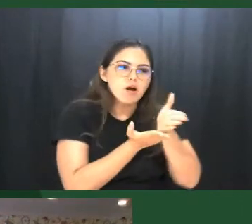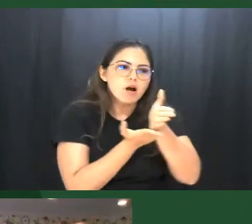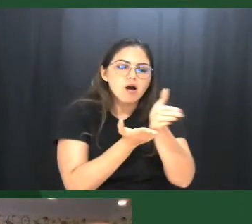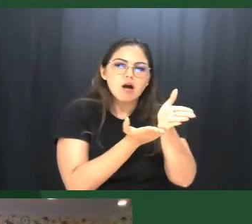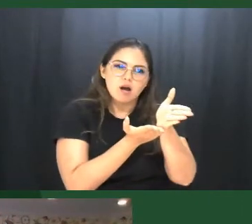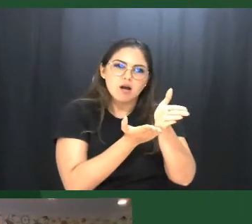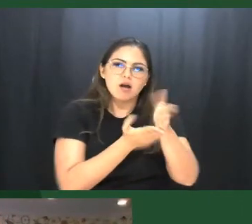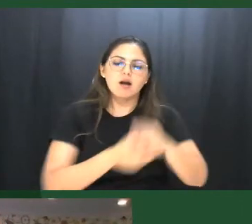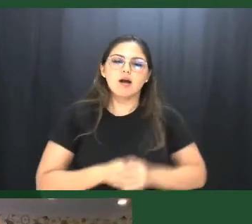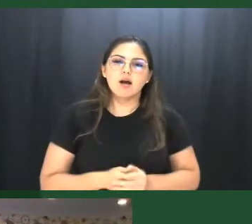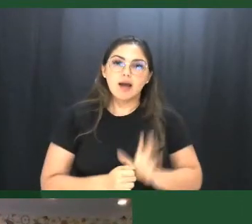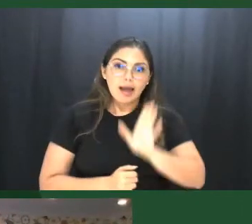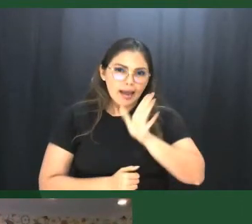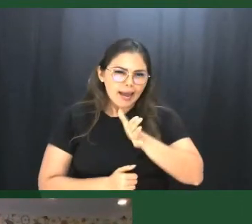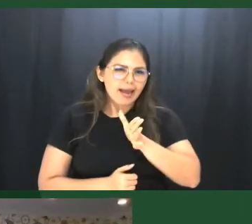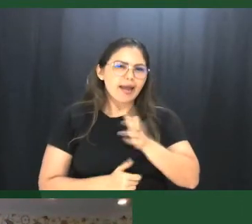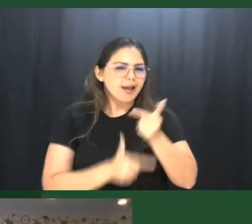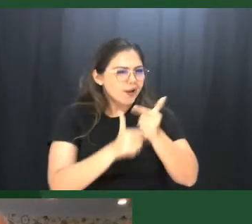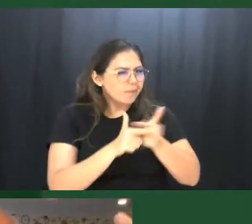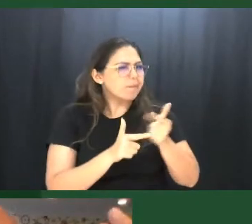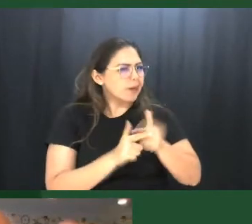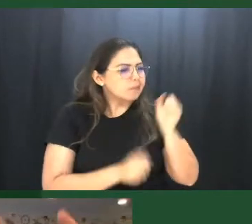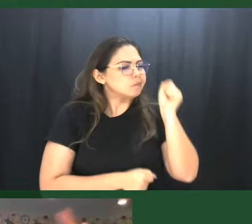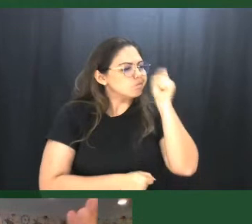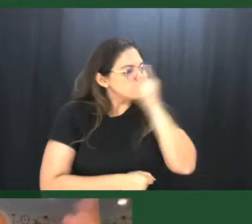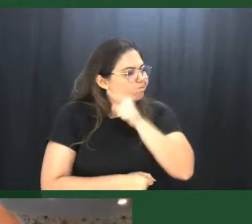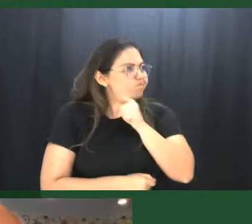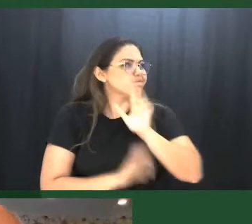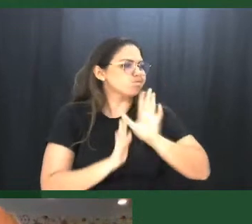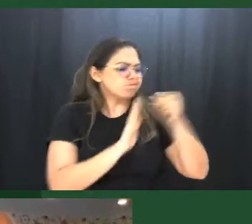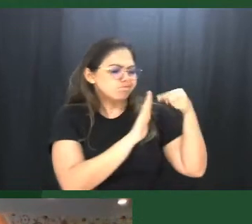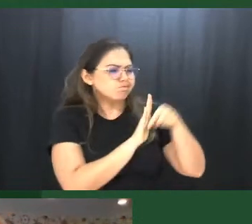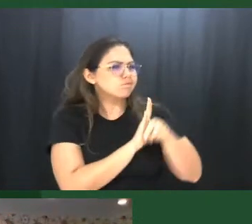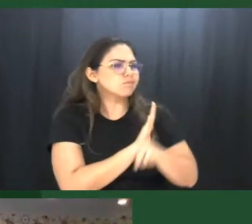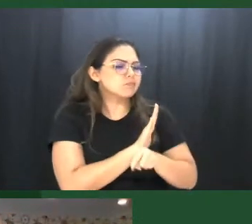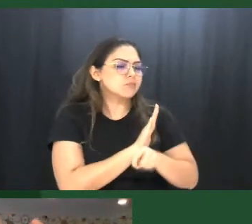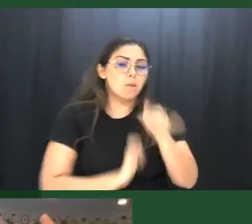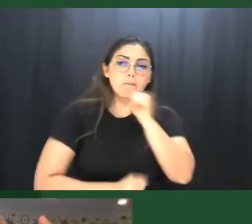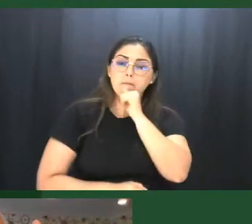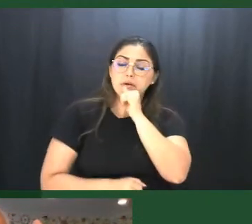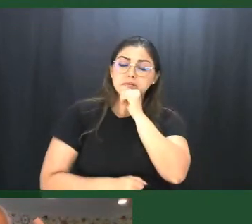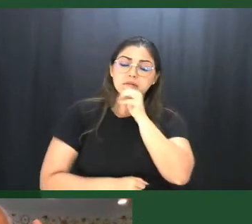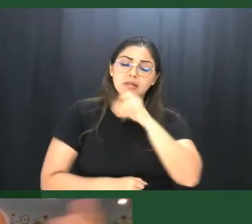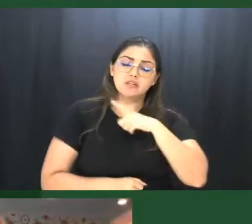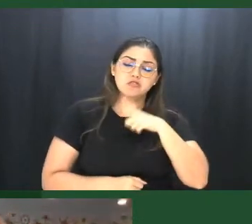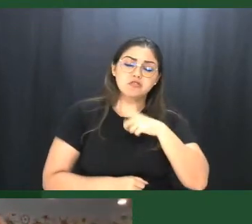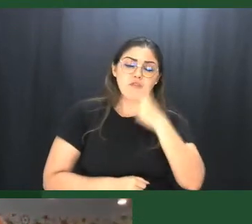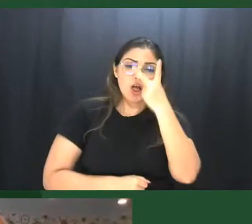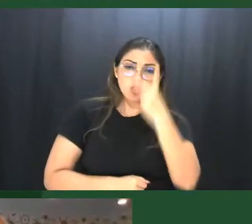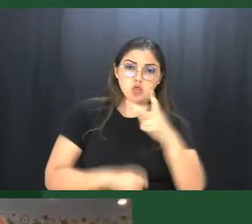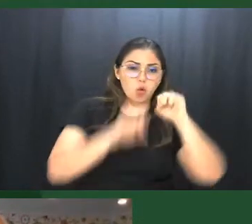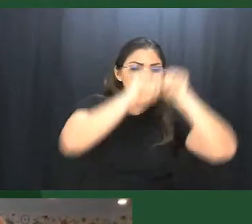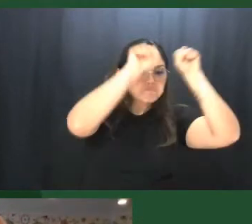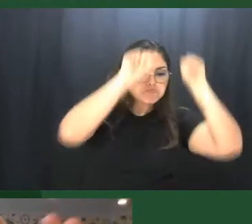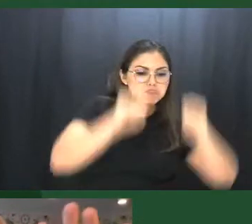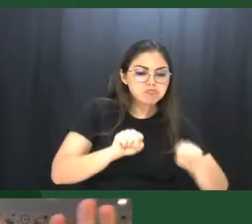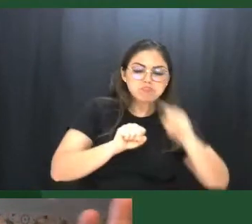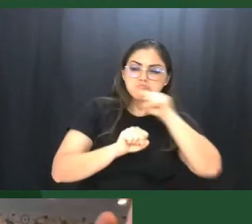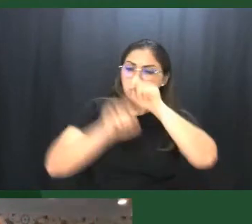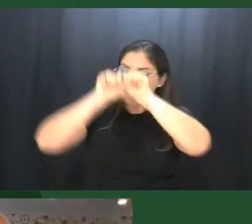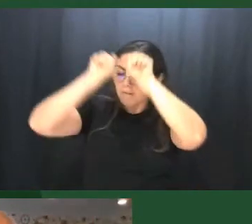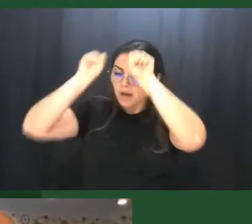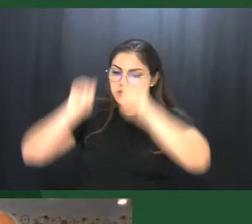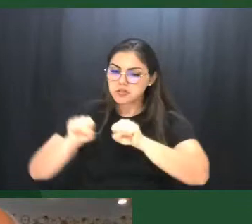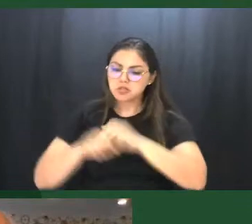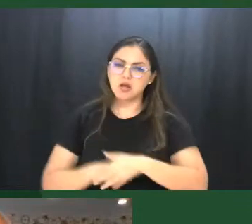I give you 2 systems, can you tell me which one is more trustworthy or is a better design? And